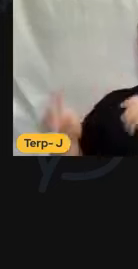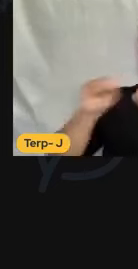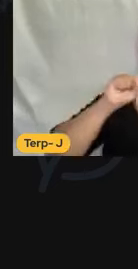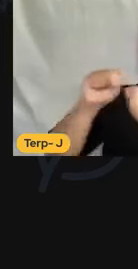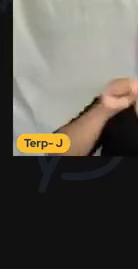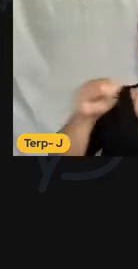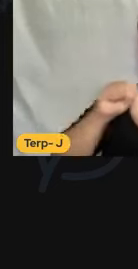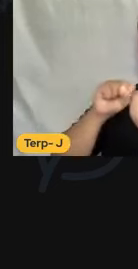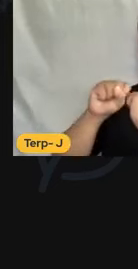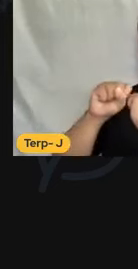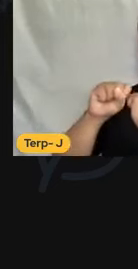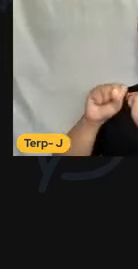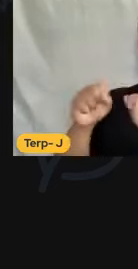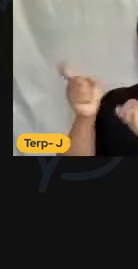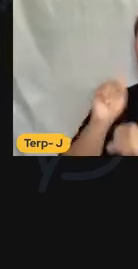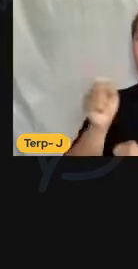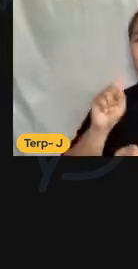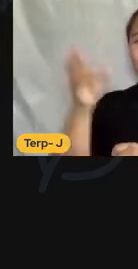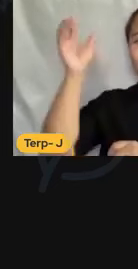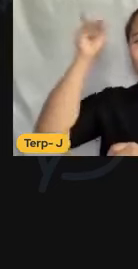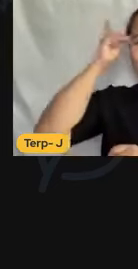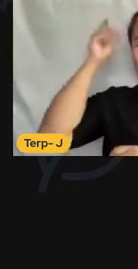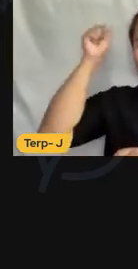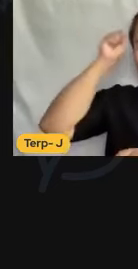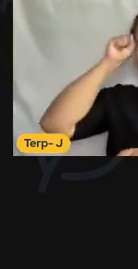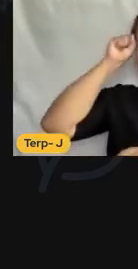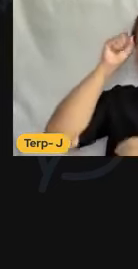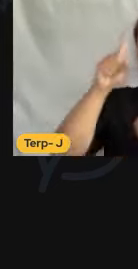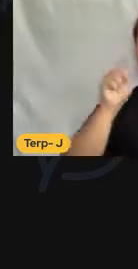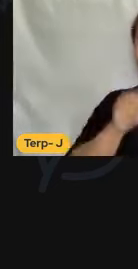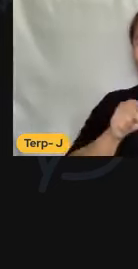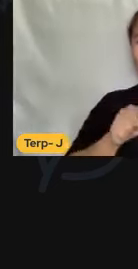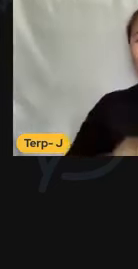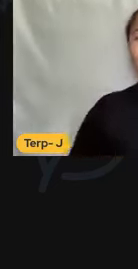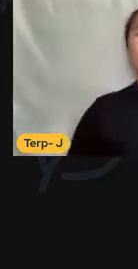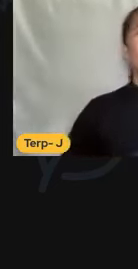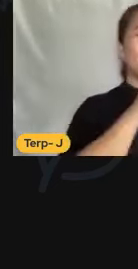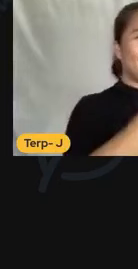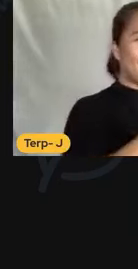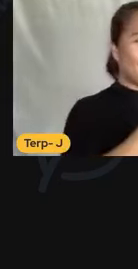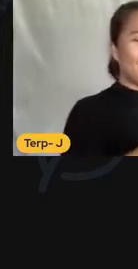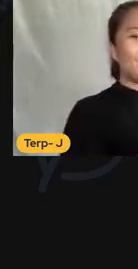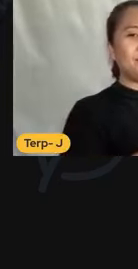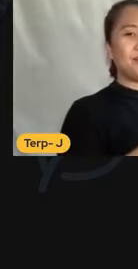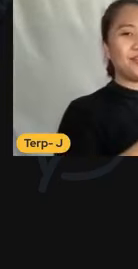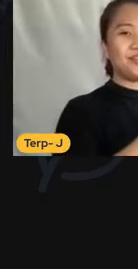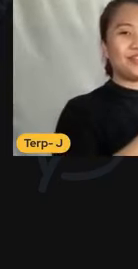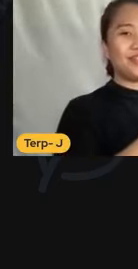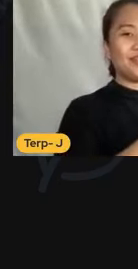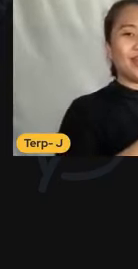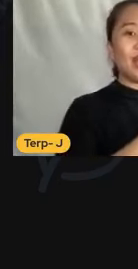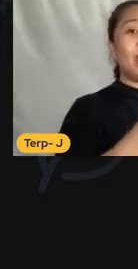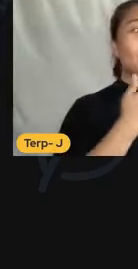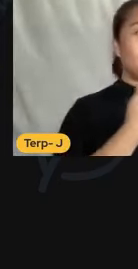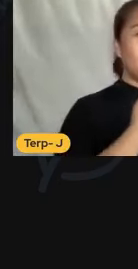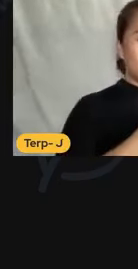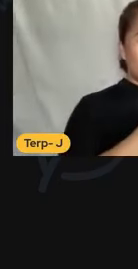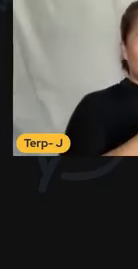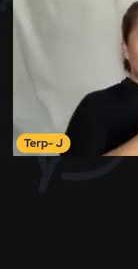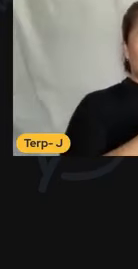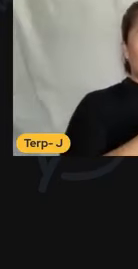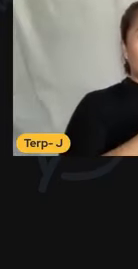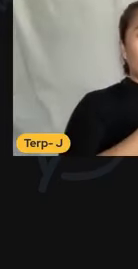Down syndrome. Definitely. And I think that it makes me personally feel